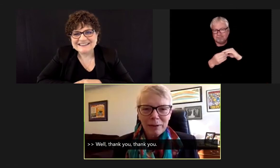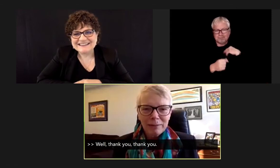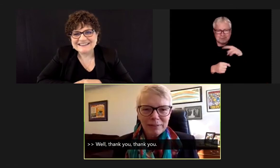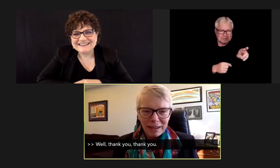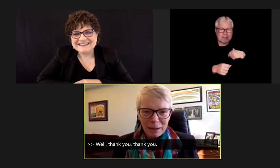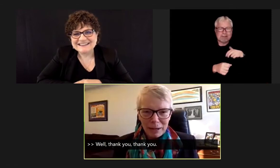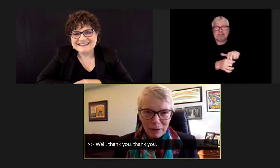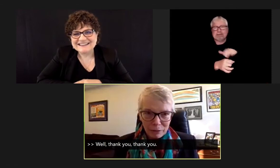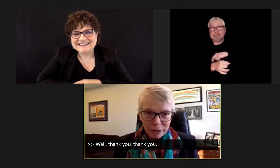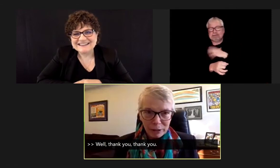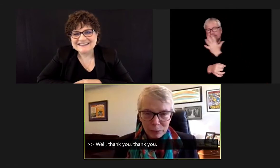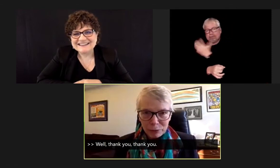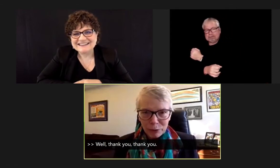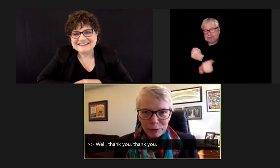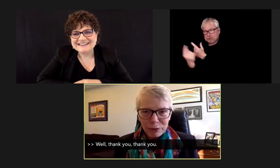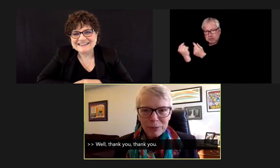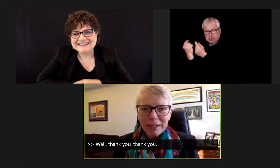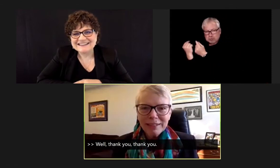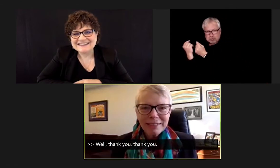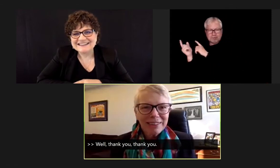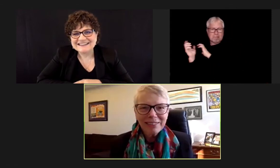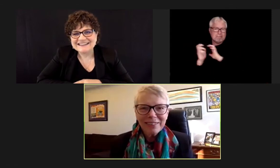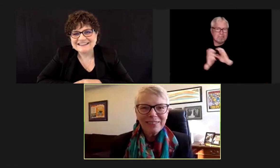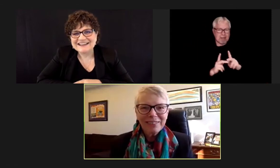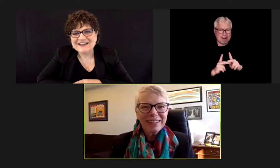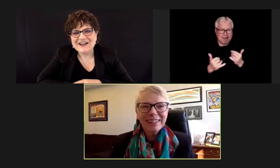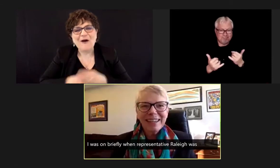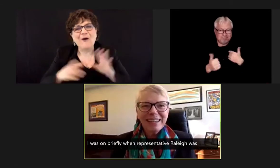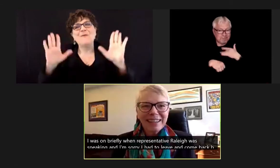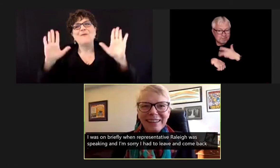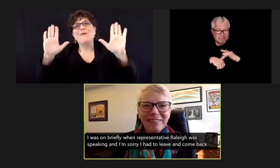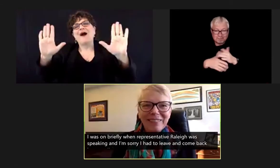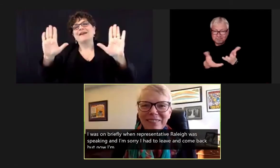But now I'm available for a few minutes. So